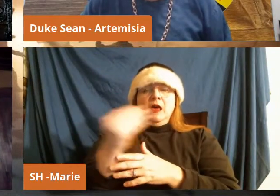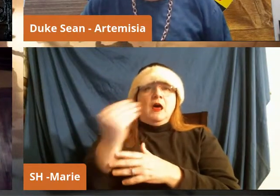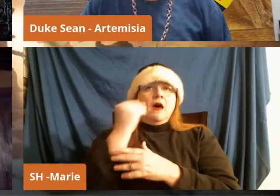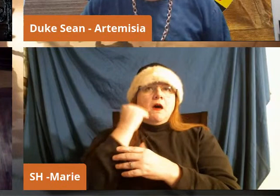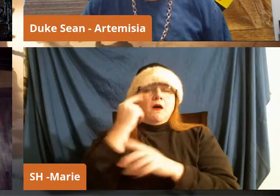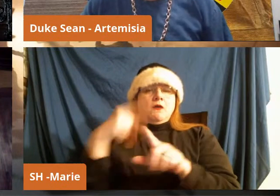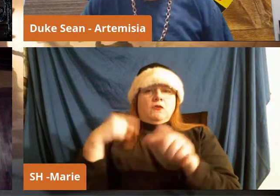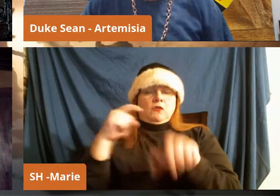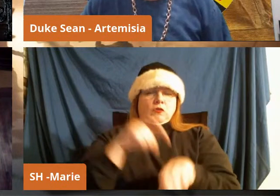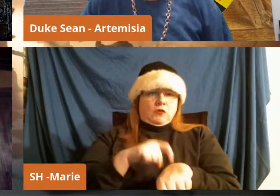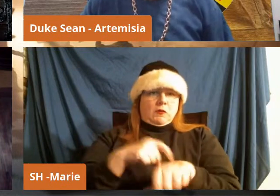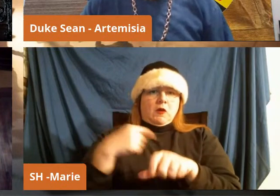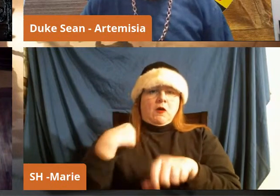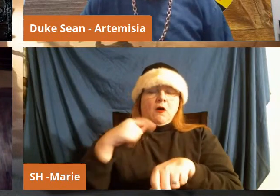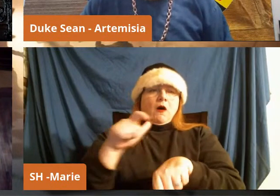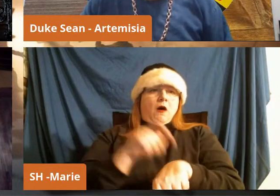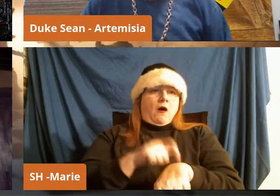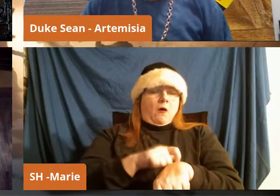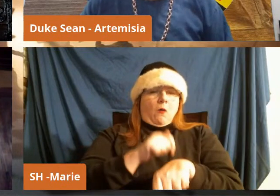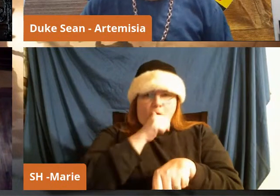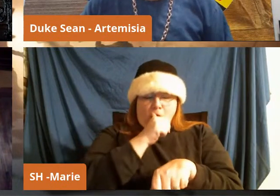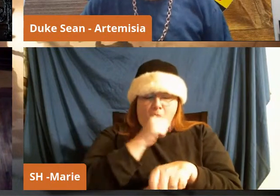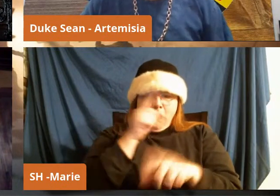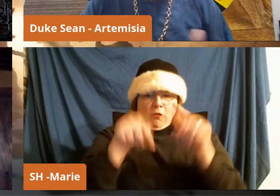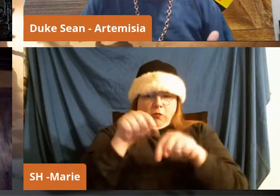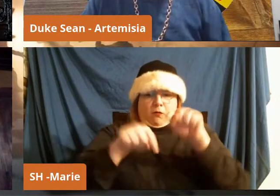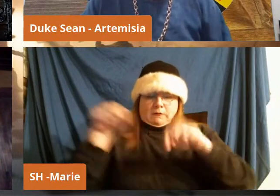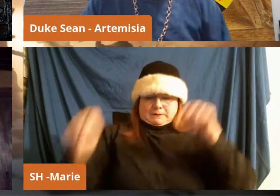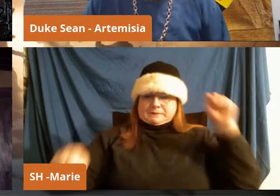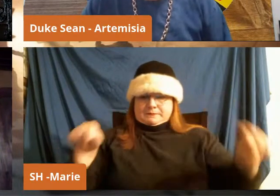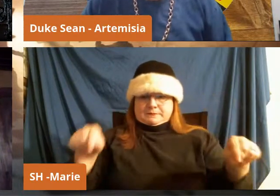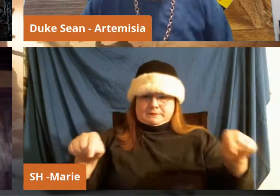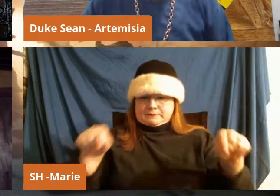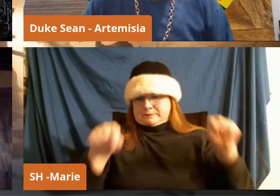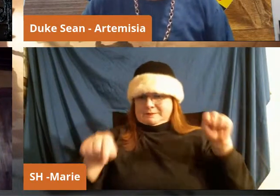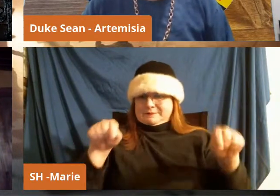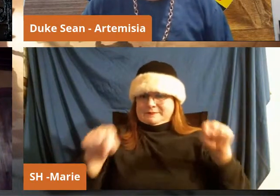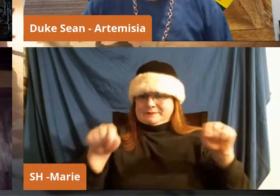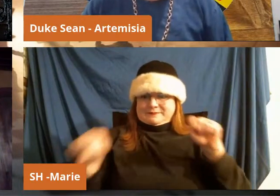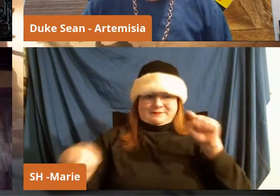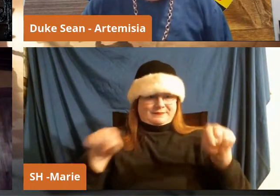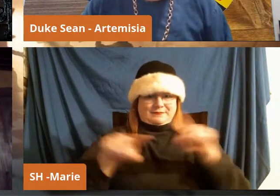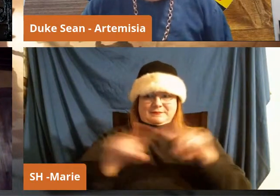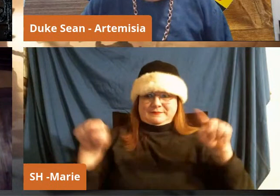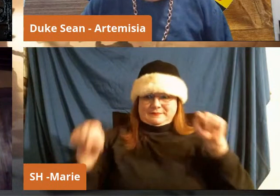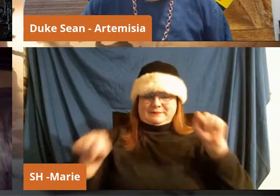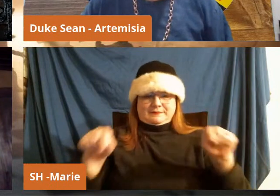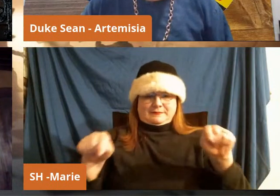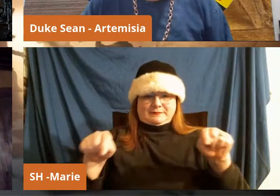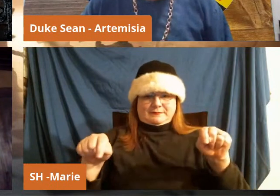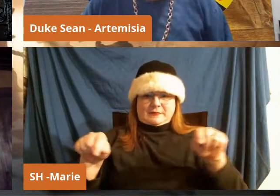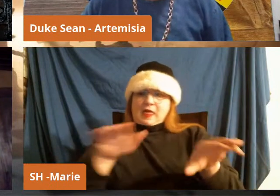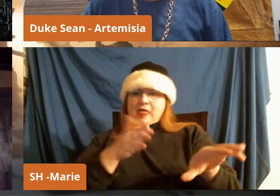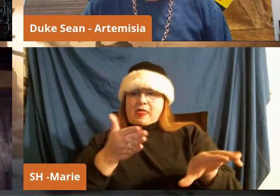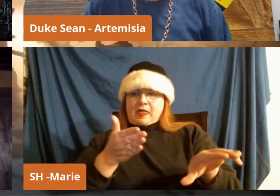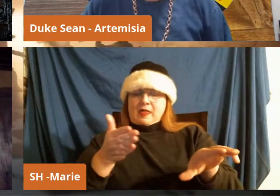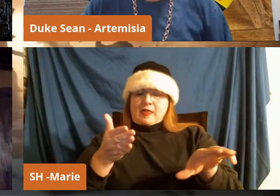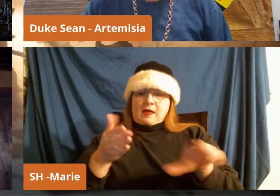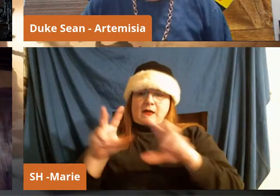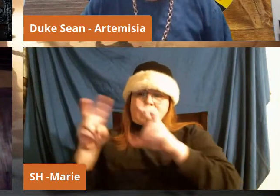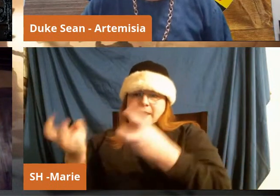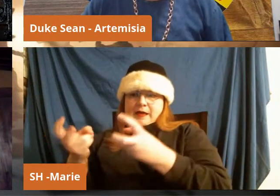took me a while to make that distinction between the two. And I think a lot